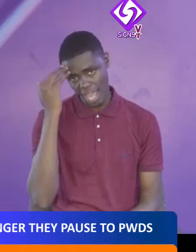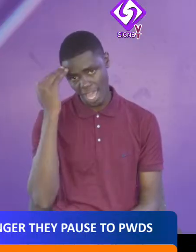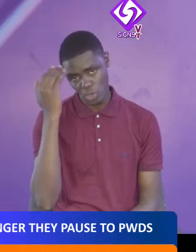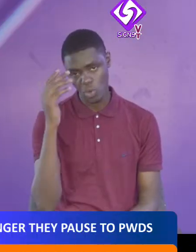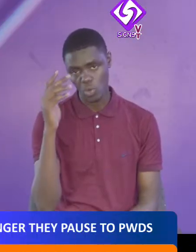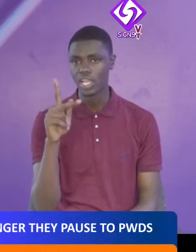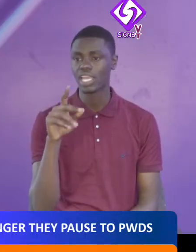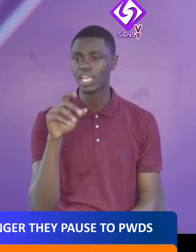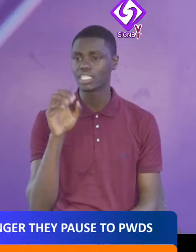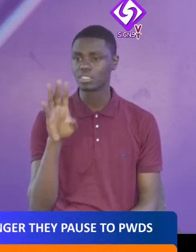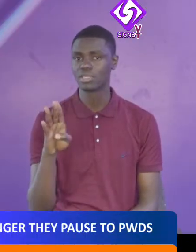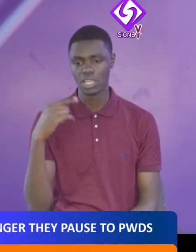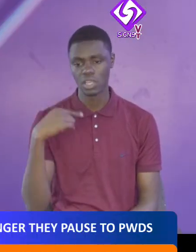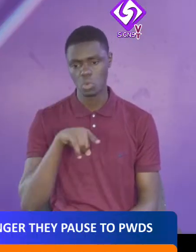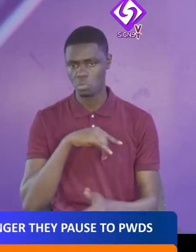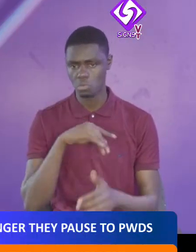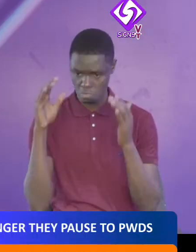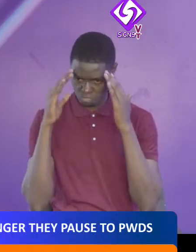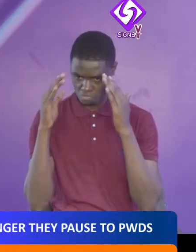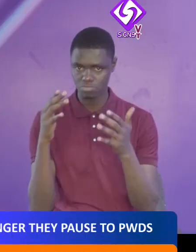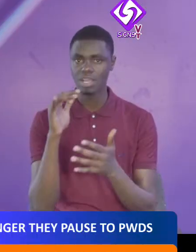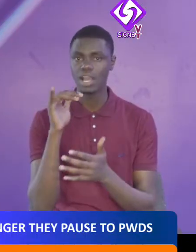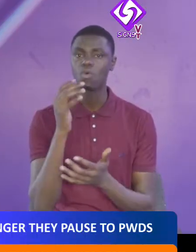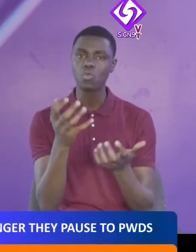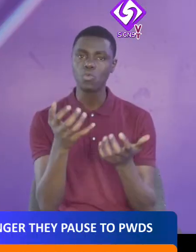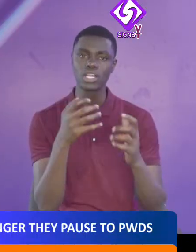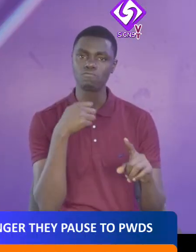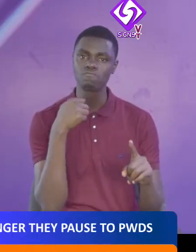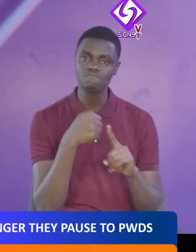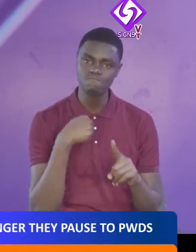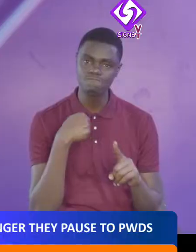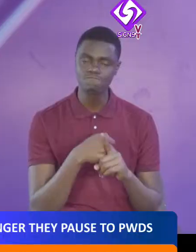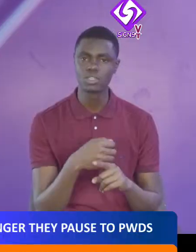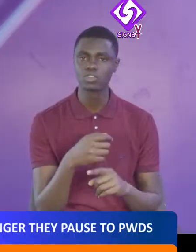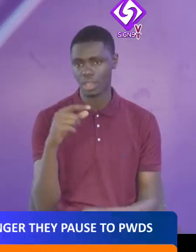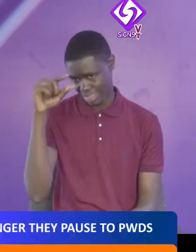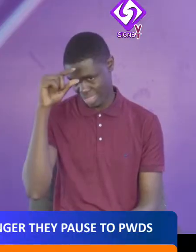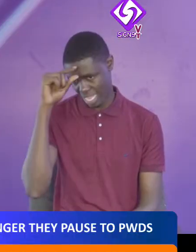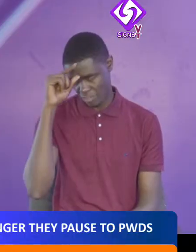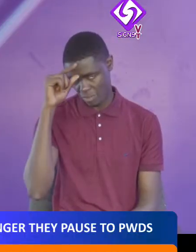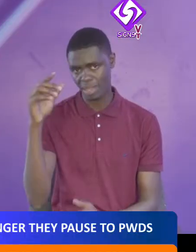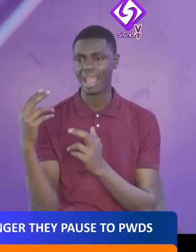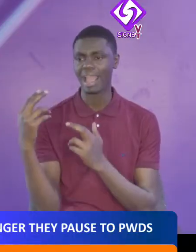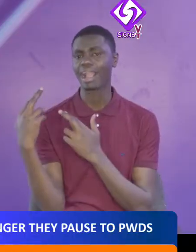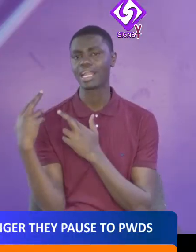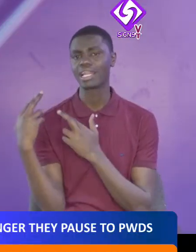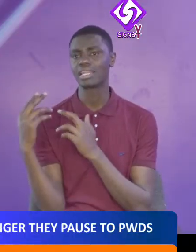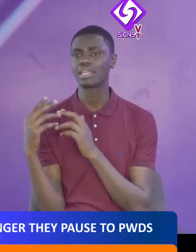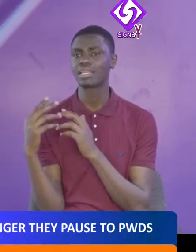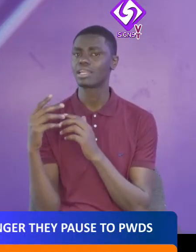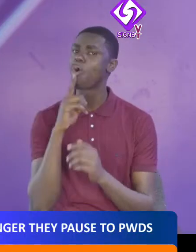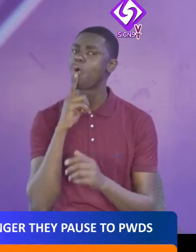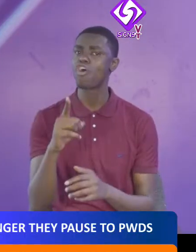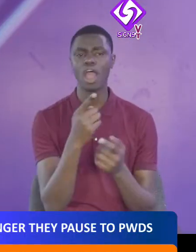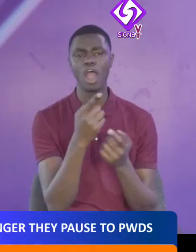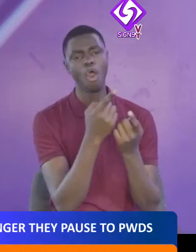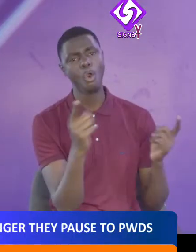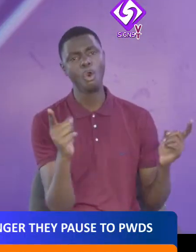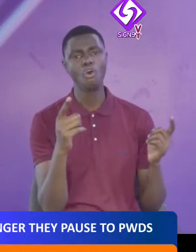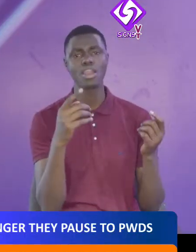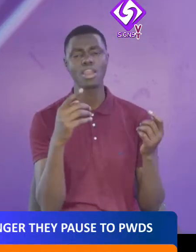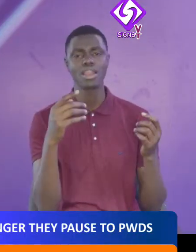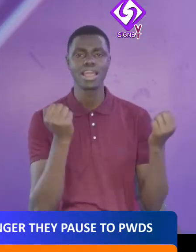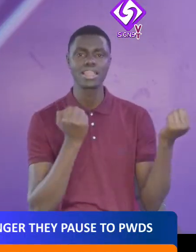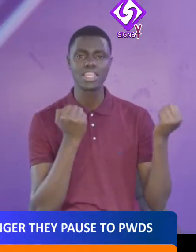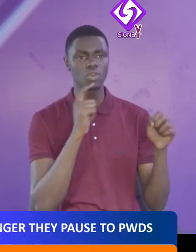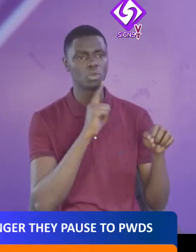something we are looking into. It's something we need to advocate for, so that the government can mandate that all these vehicles, as they come in,